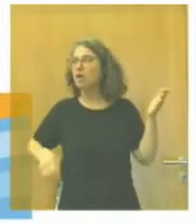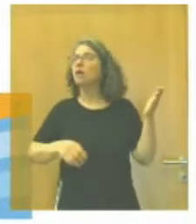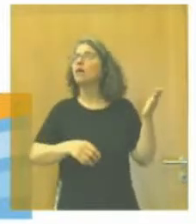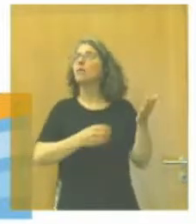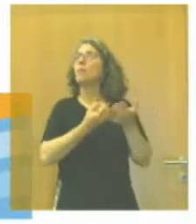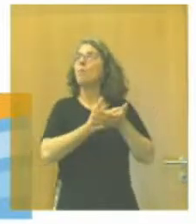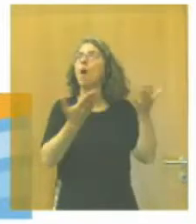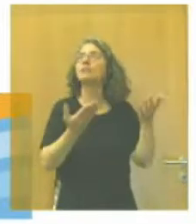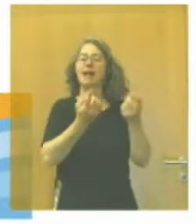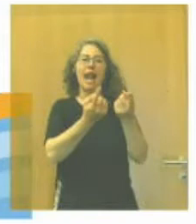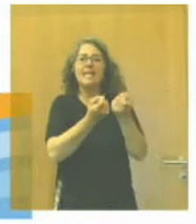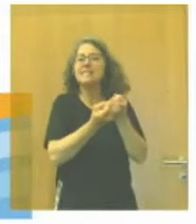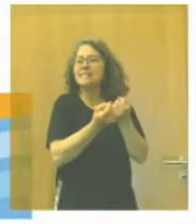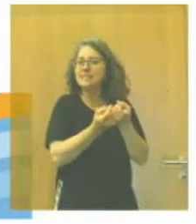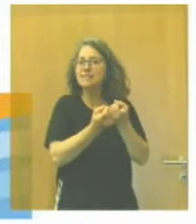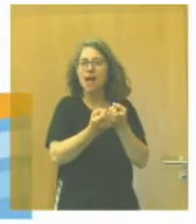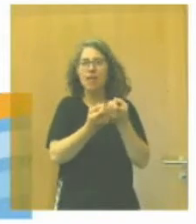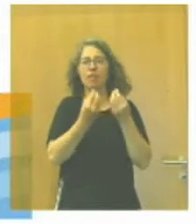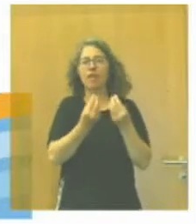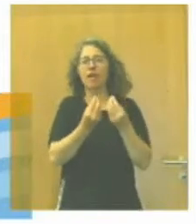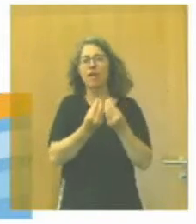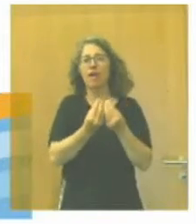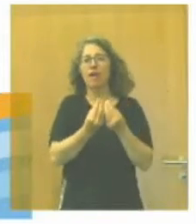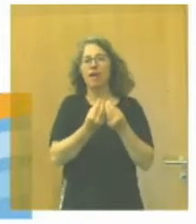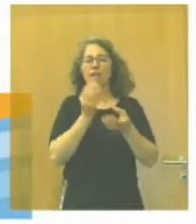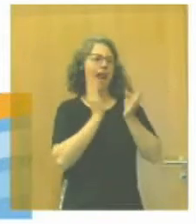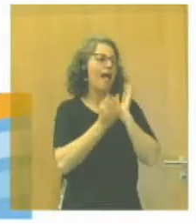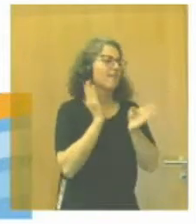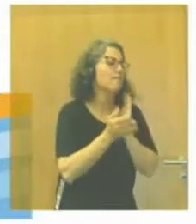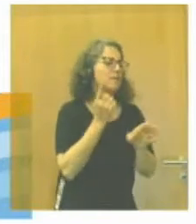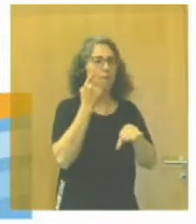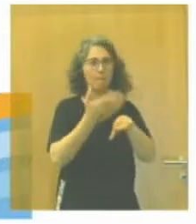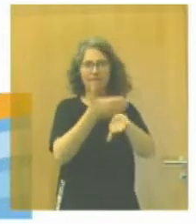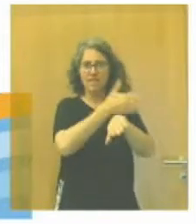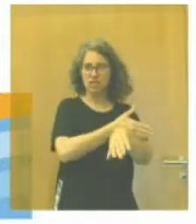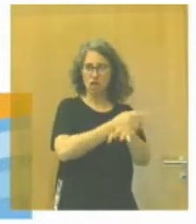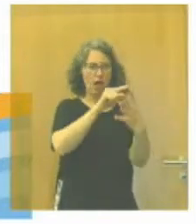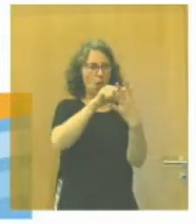prevention and treatment for these 4 conditions. Of course, there are more conditions and more